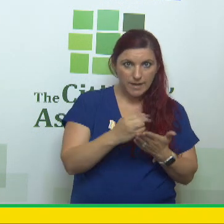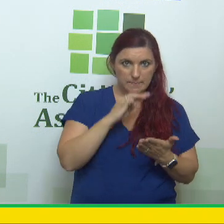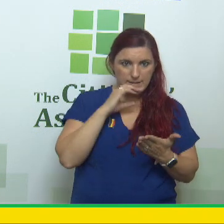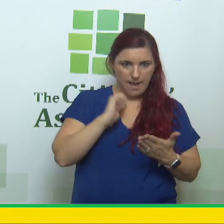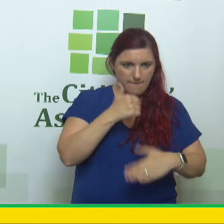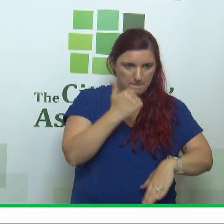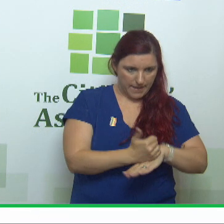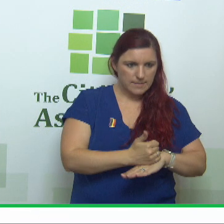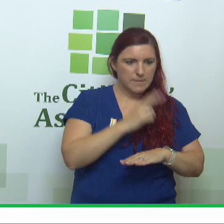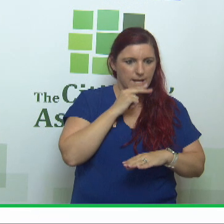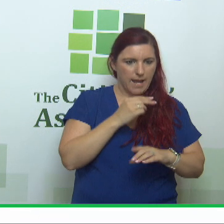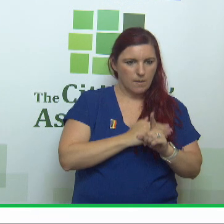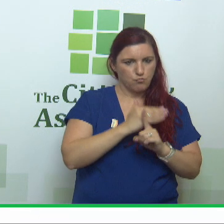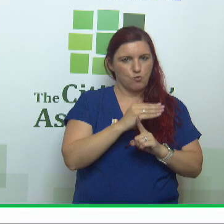else.